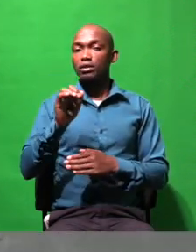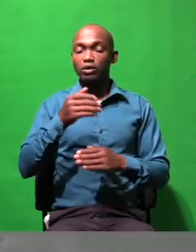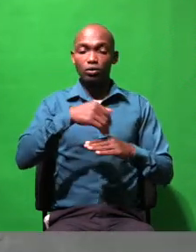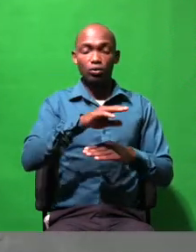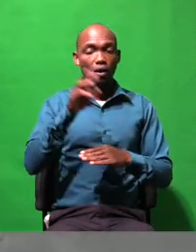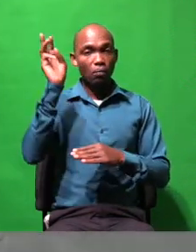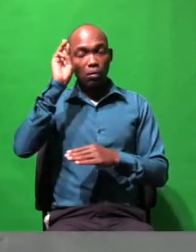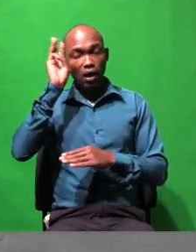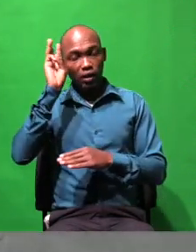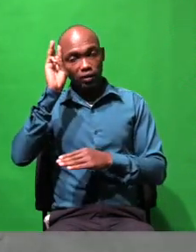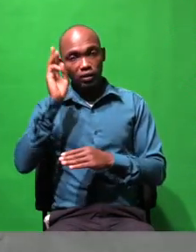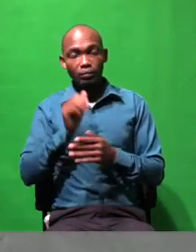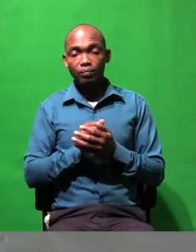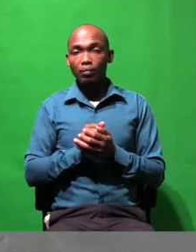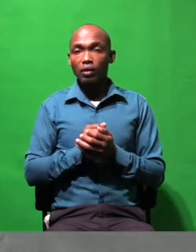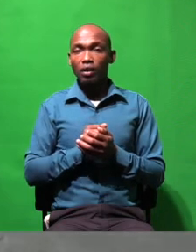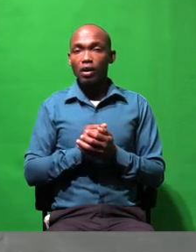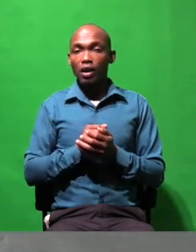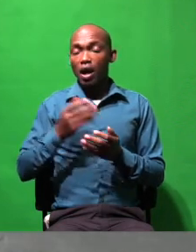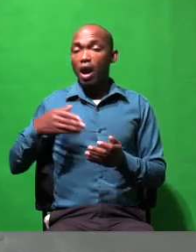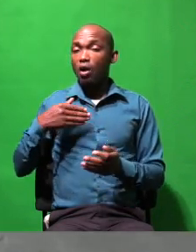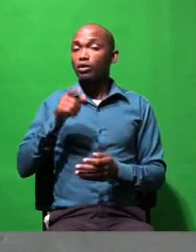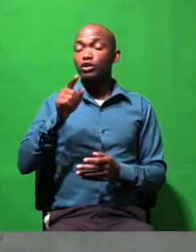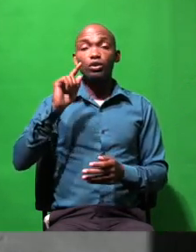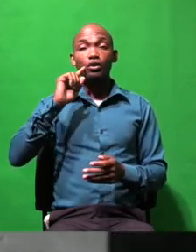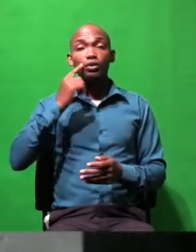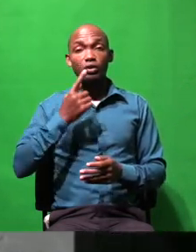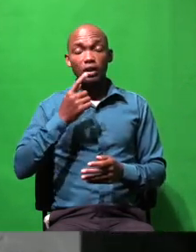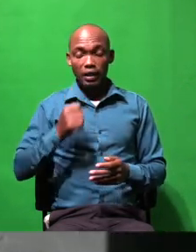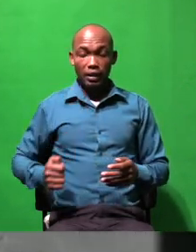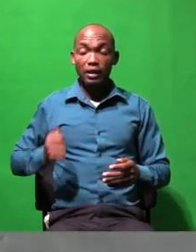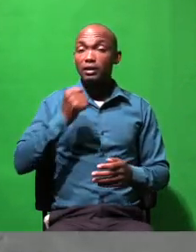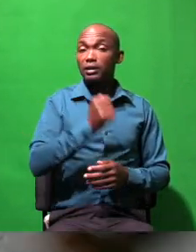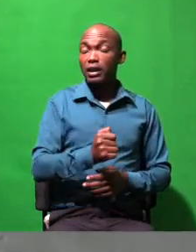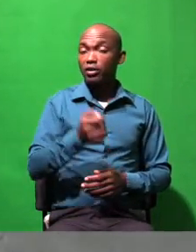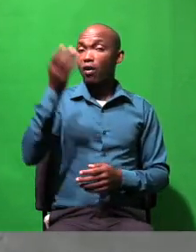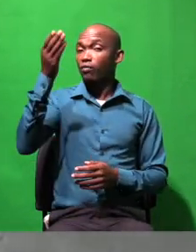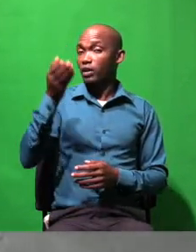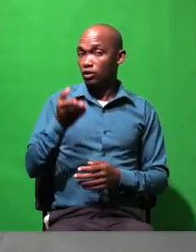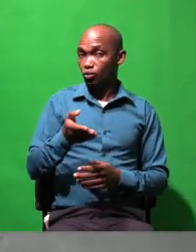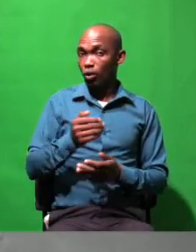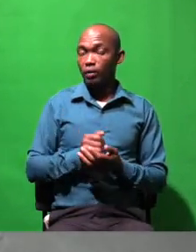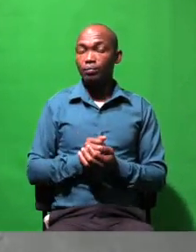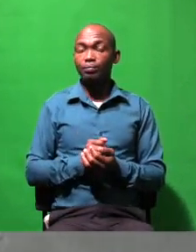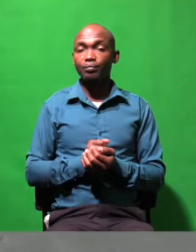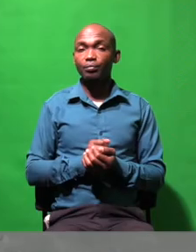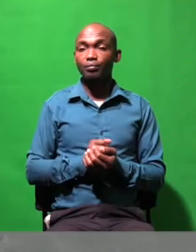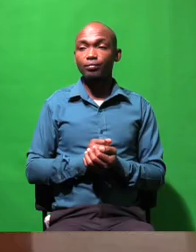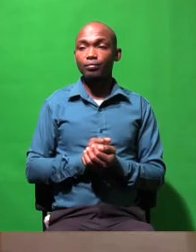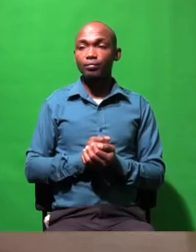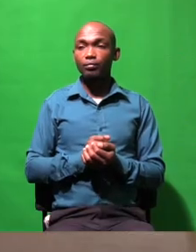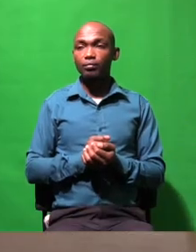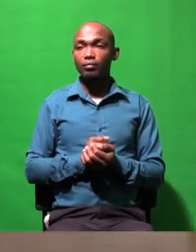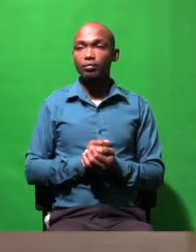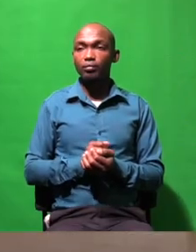parents. I want to try the stage of this one. Who can try, please?